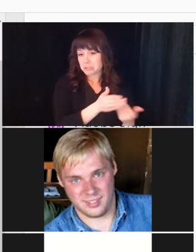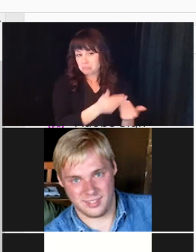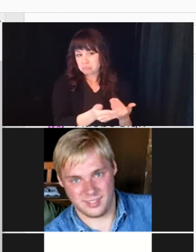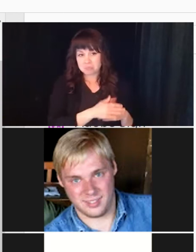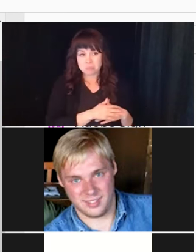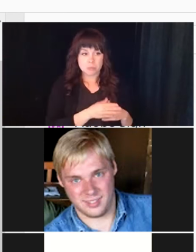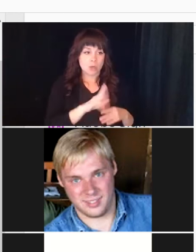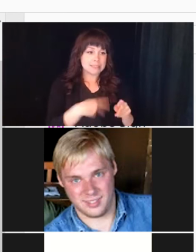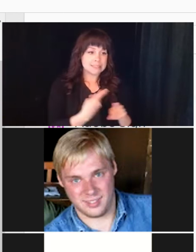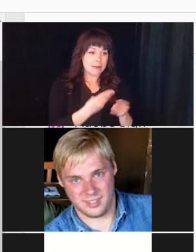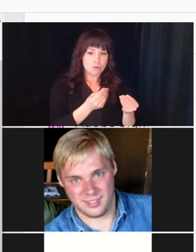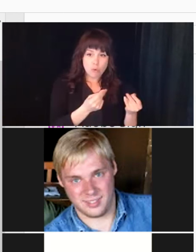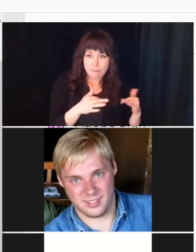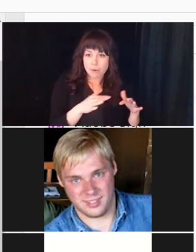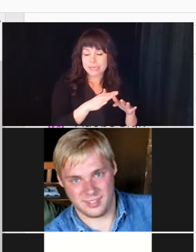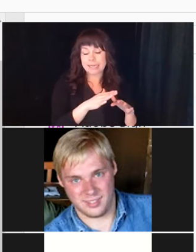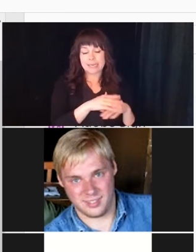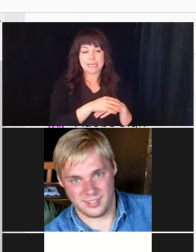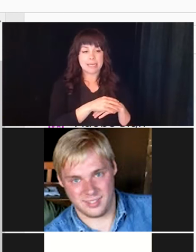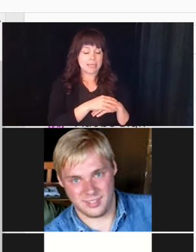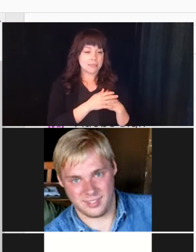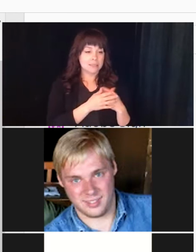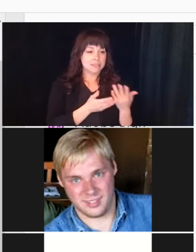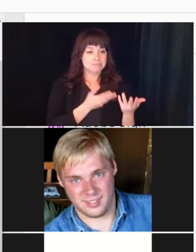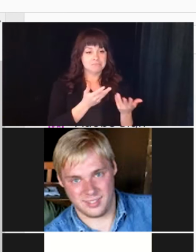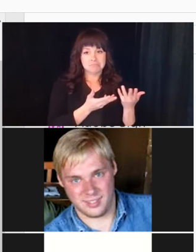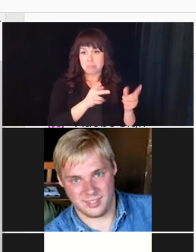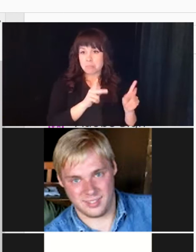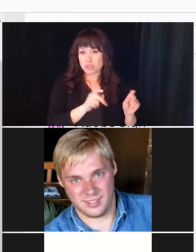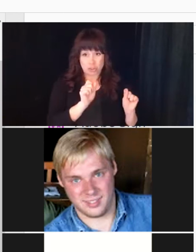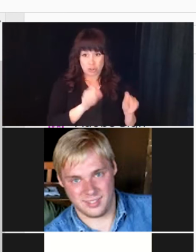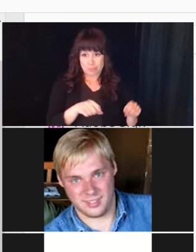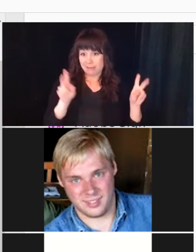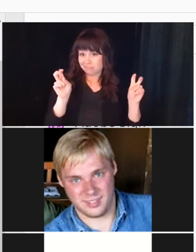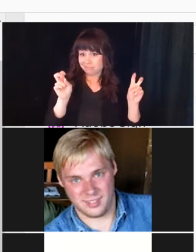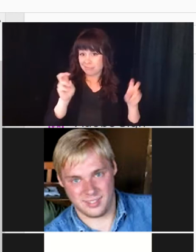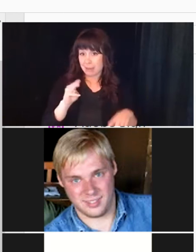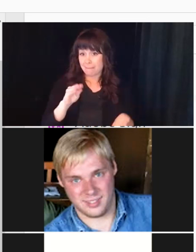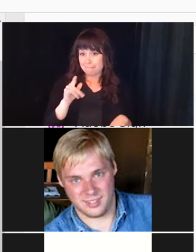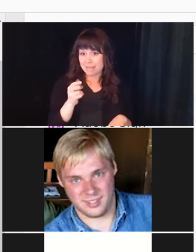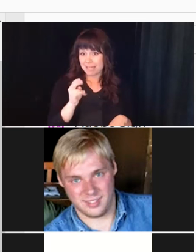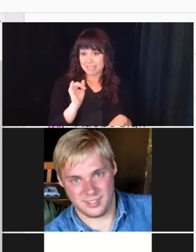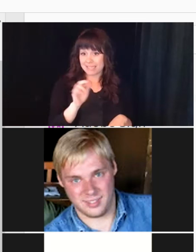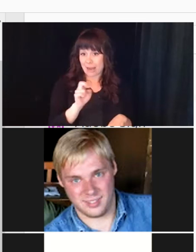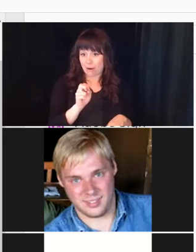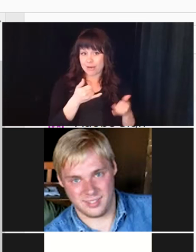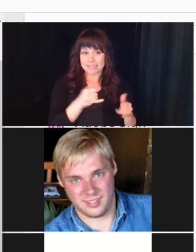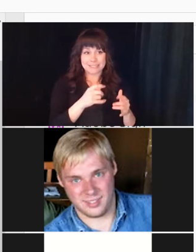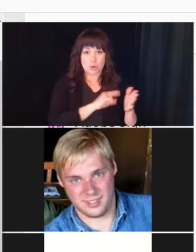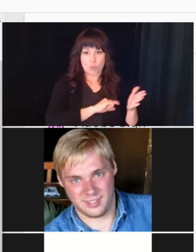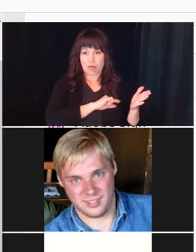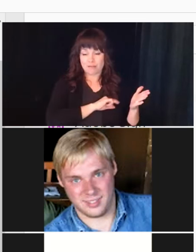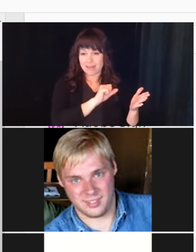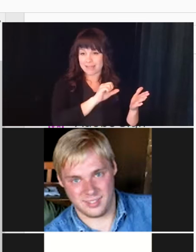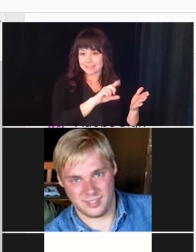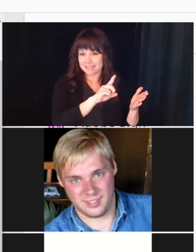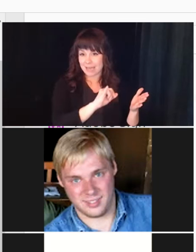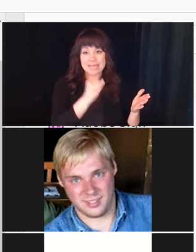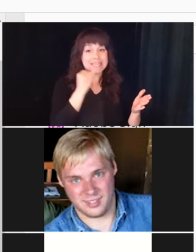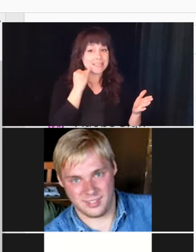they've got, how much it's worth. Somebody could technically be a millionaire and still qualify for SSDI as long as they have a